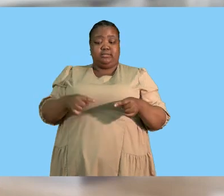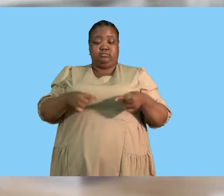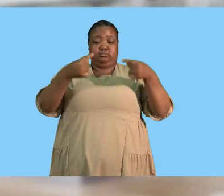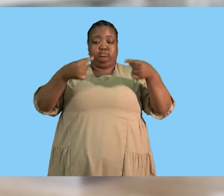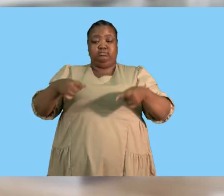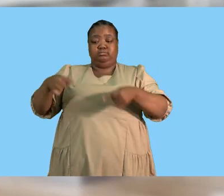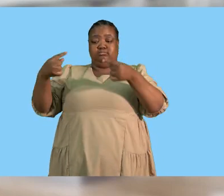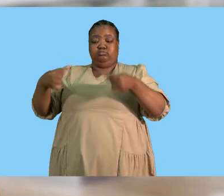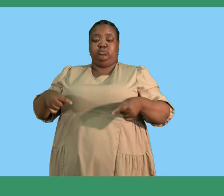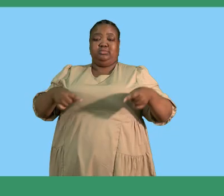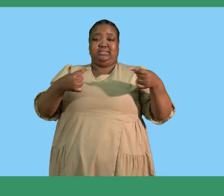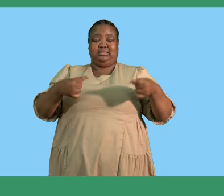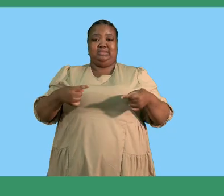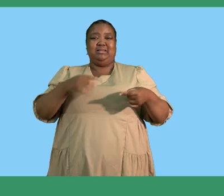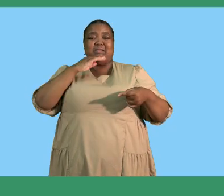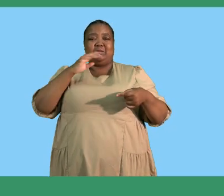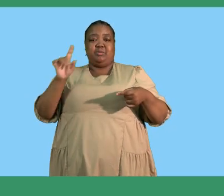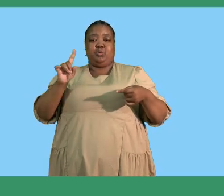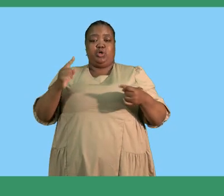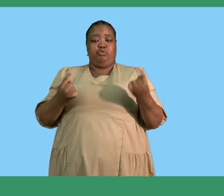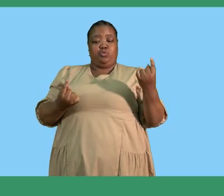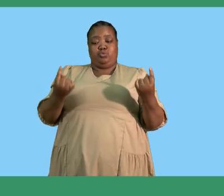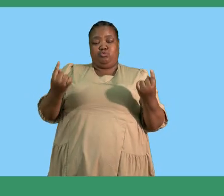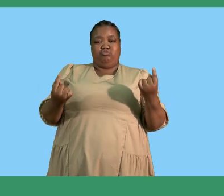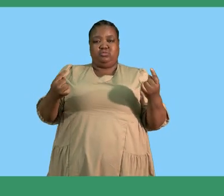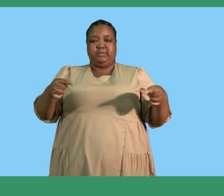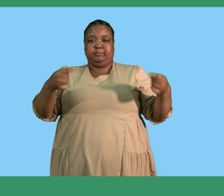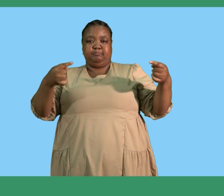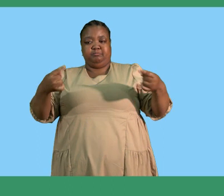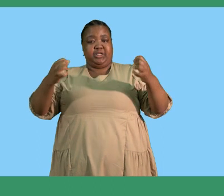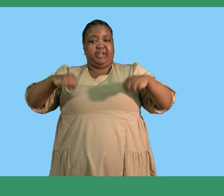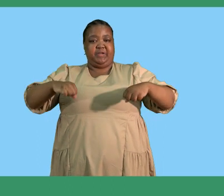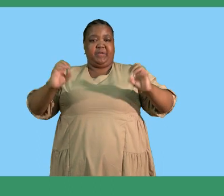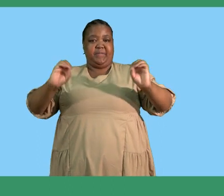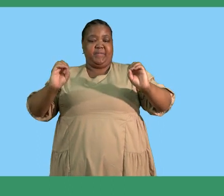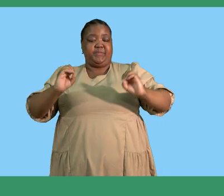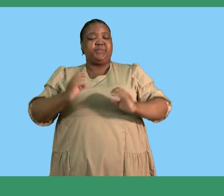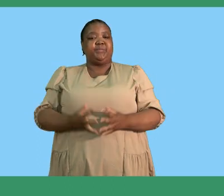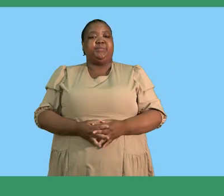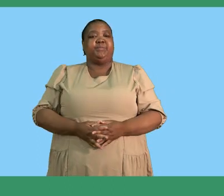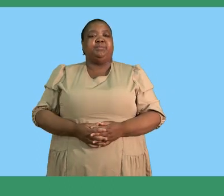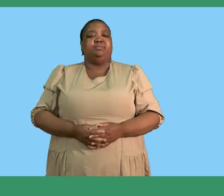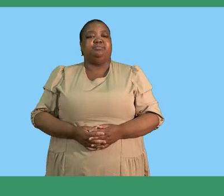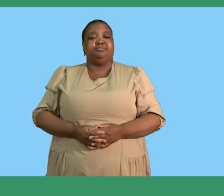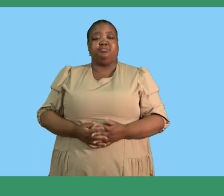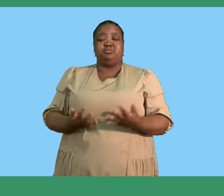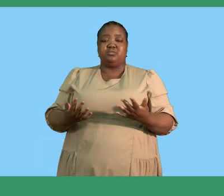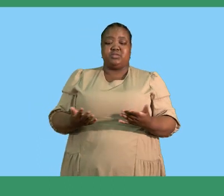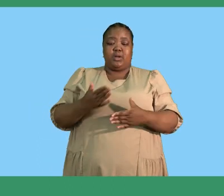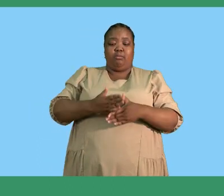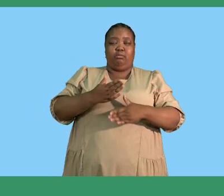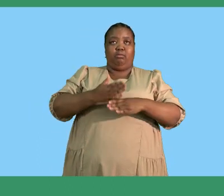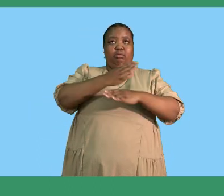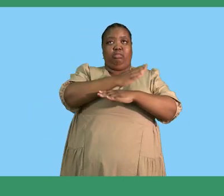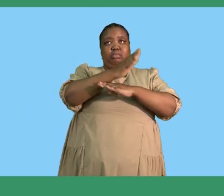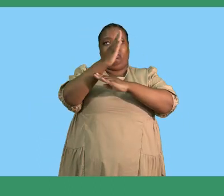that conflict looks at the disagreement between two or more people in the workplace. Also, working